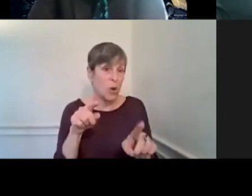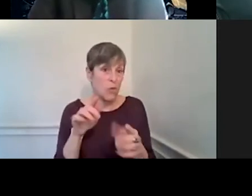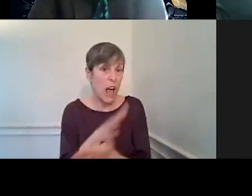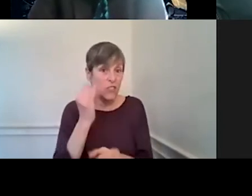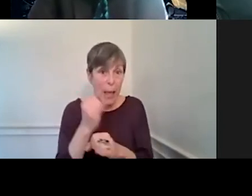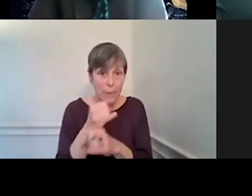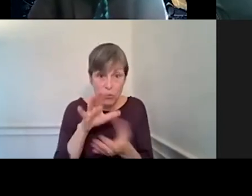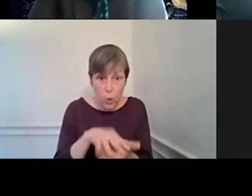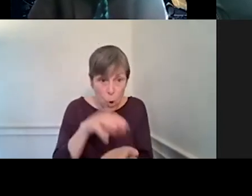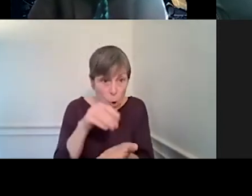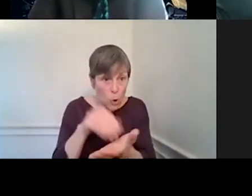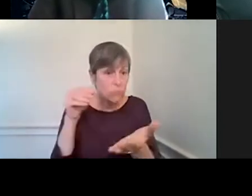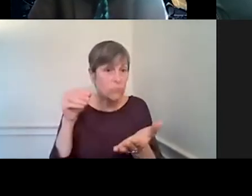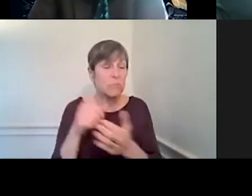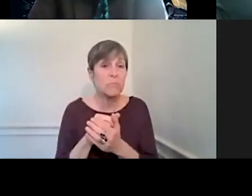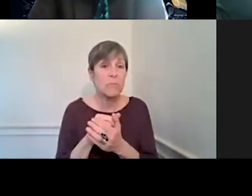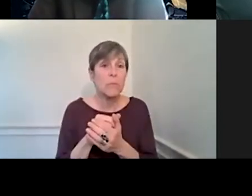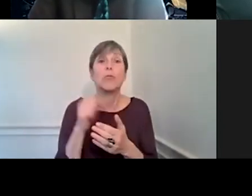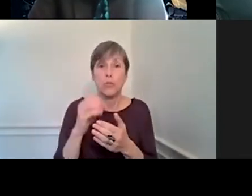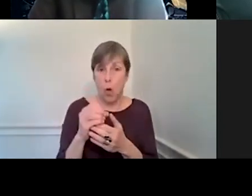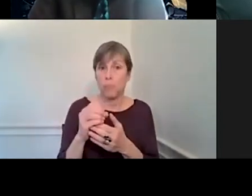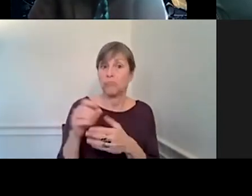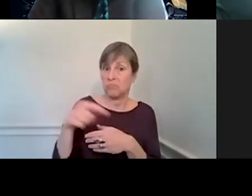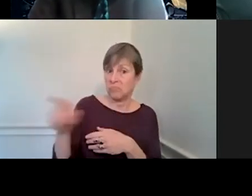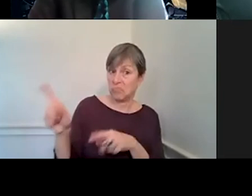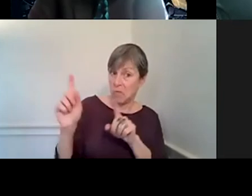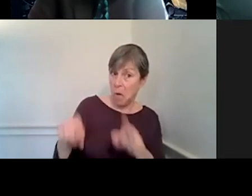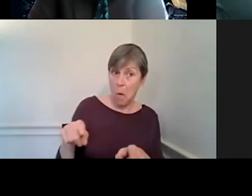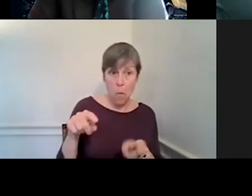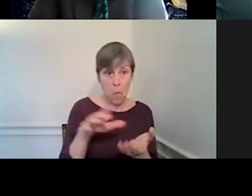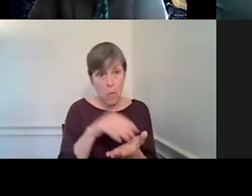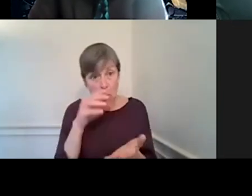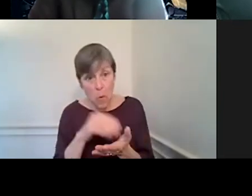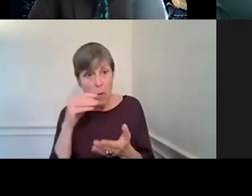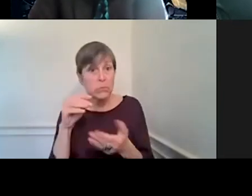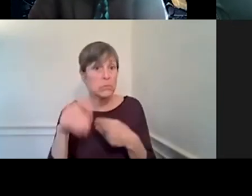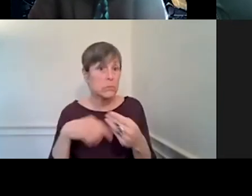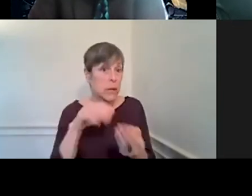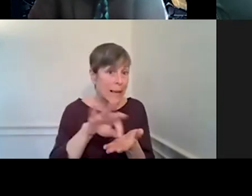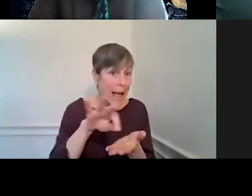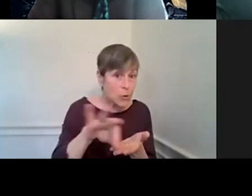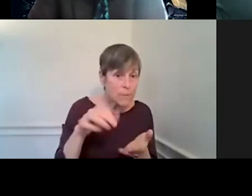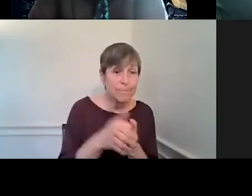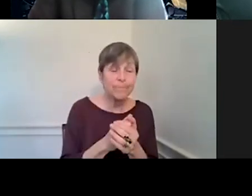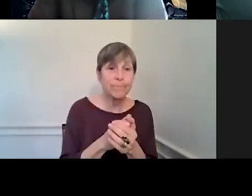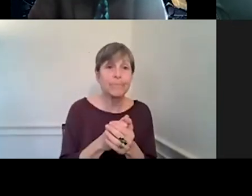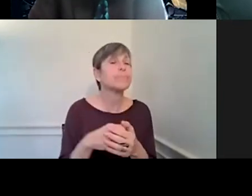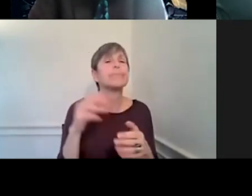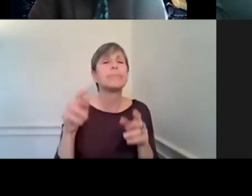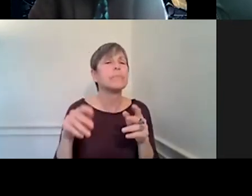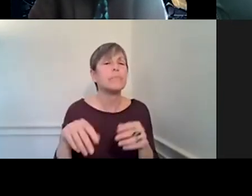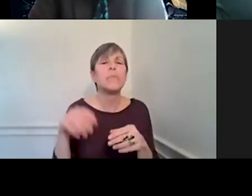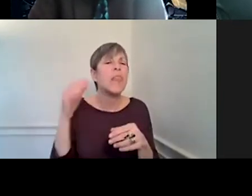campus, where they introduce the accounting to inner city